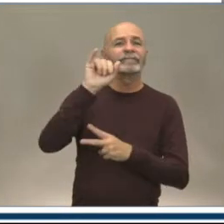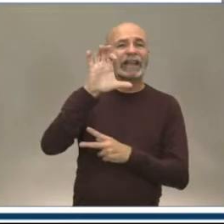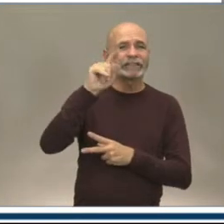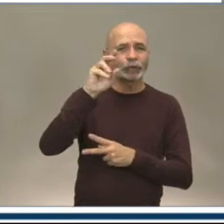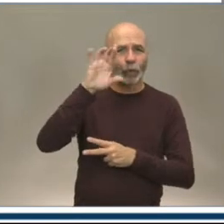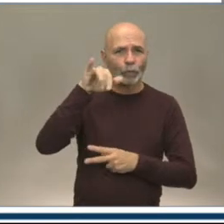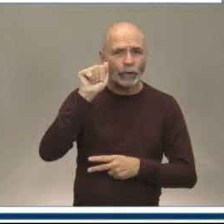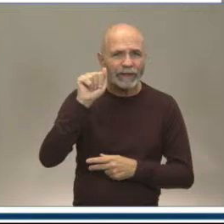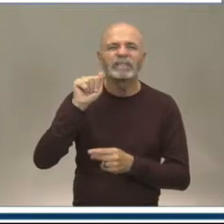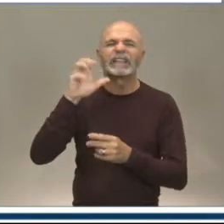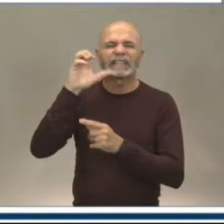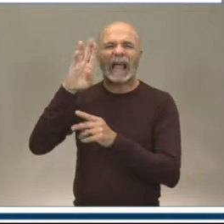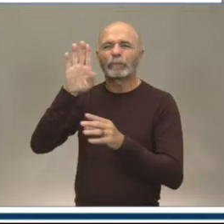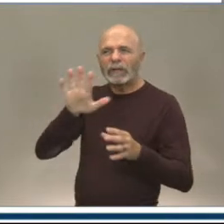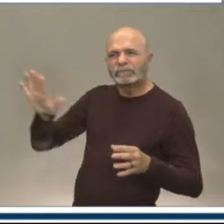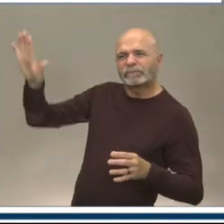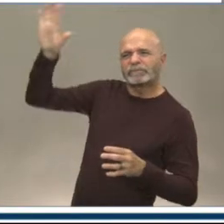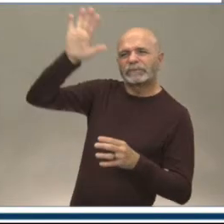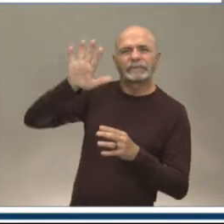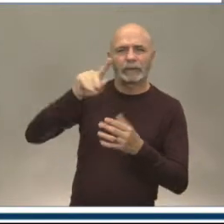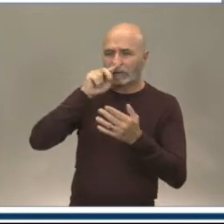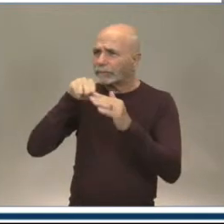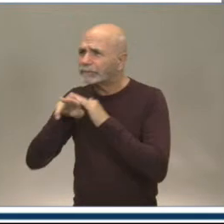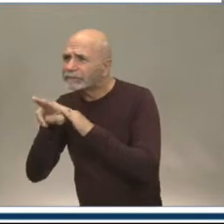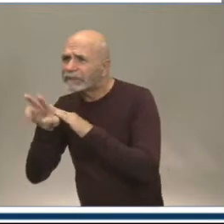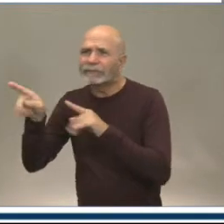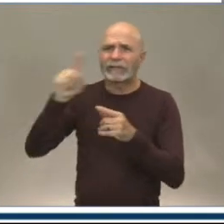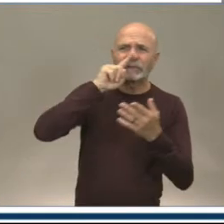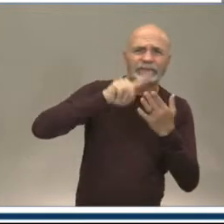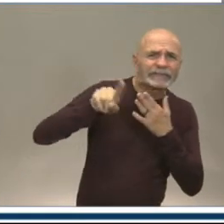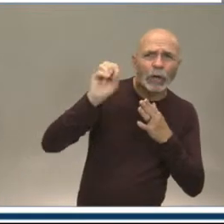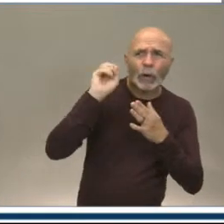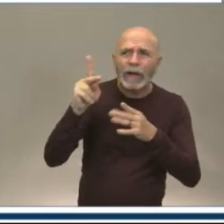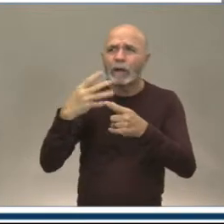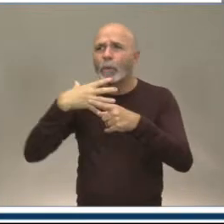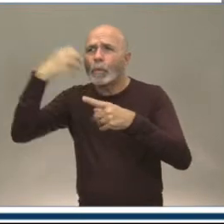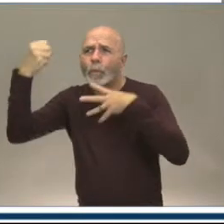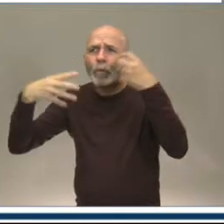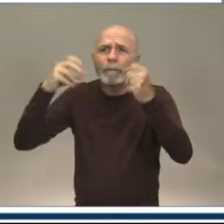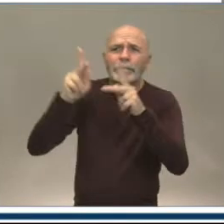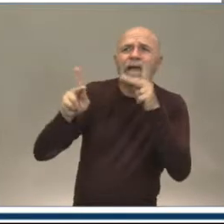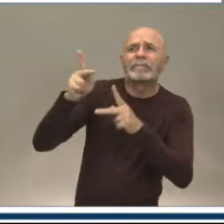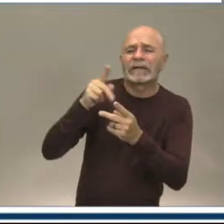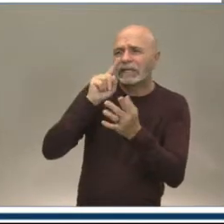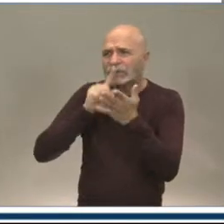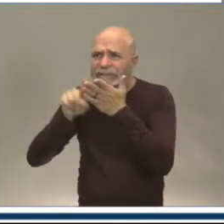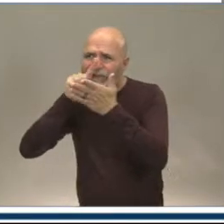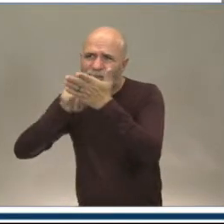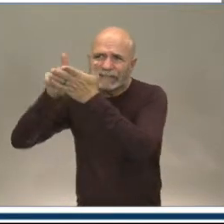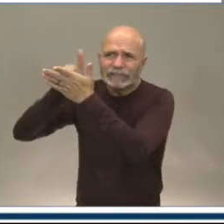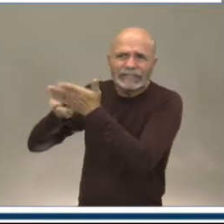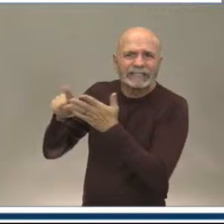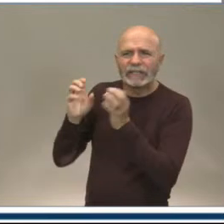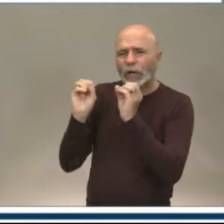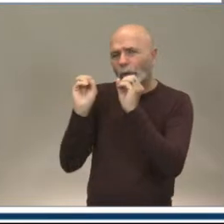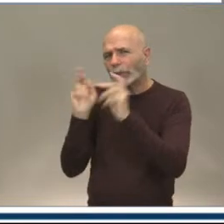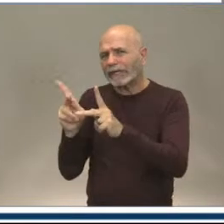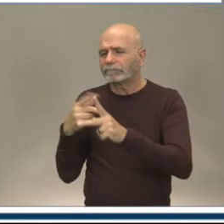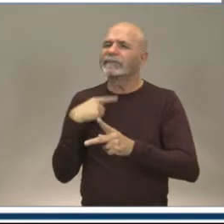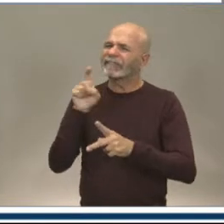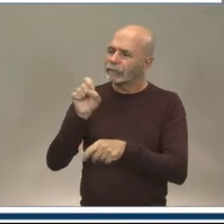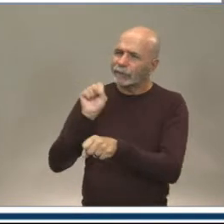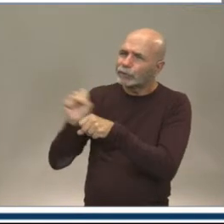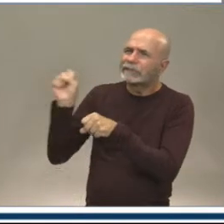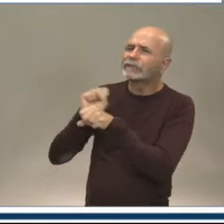neighbors, excuse me, especially the seniors in your community. And we will continue to work with our partners to keep